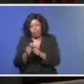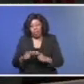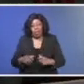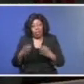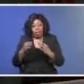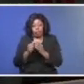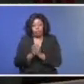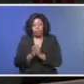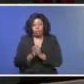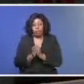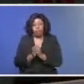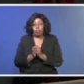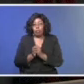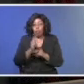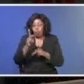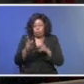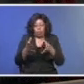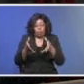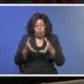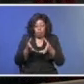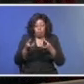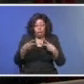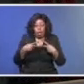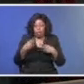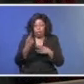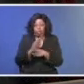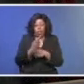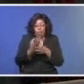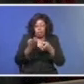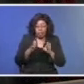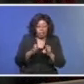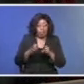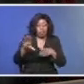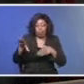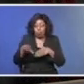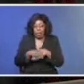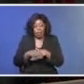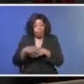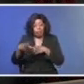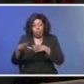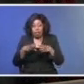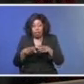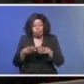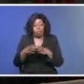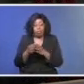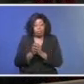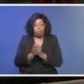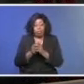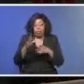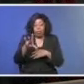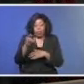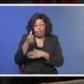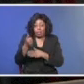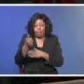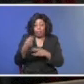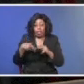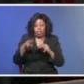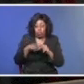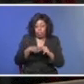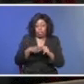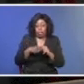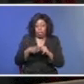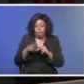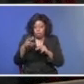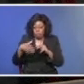persons want to go back to having their normal events, weddings, concerts, conferences, and we're finding ourselves increasingly in those